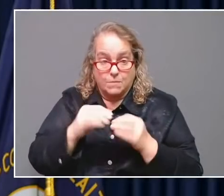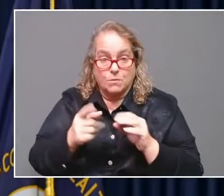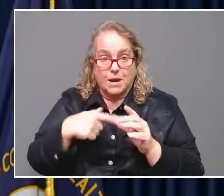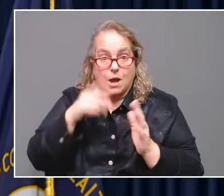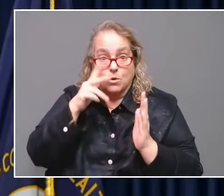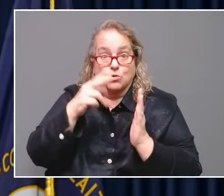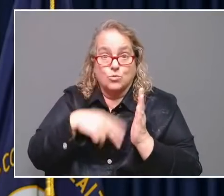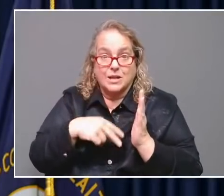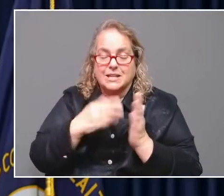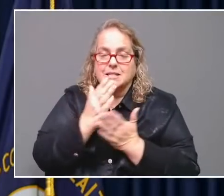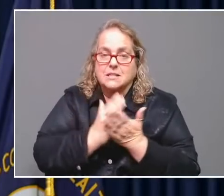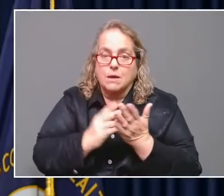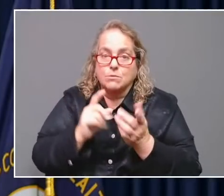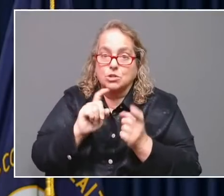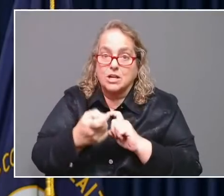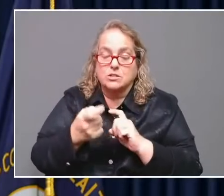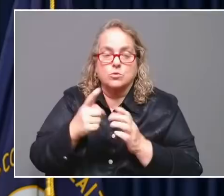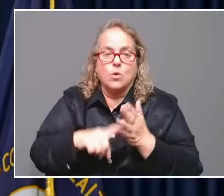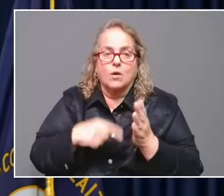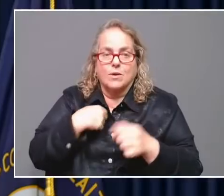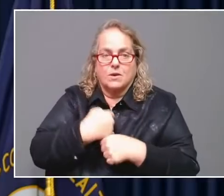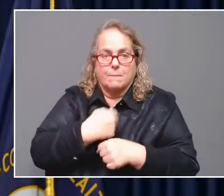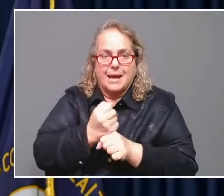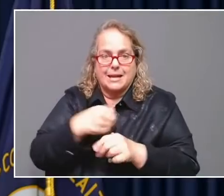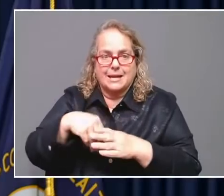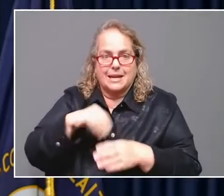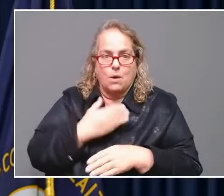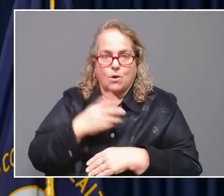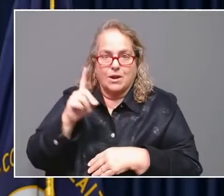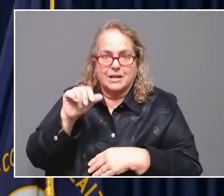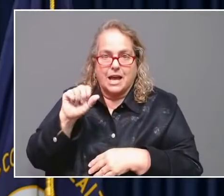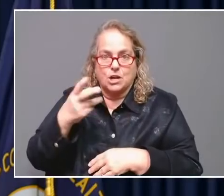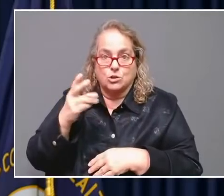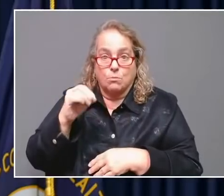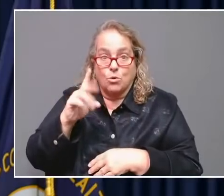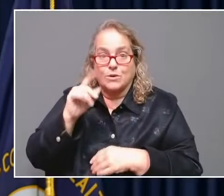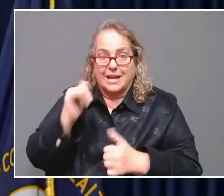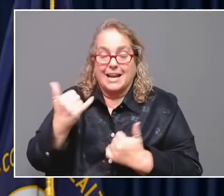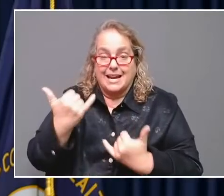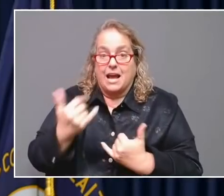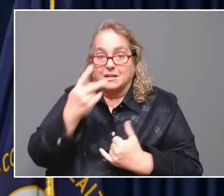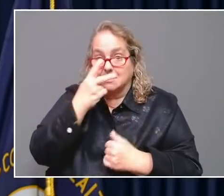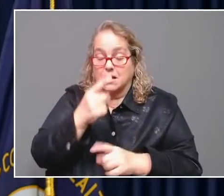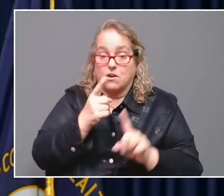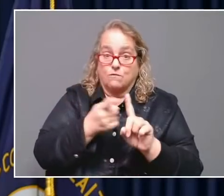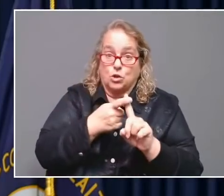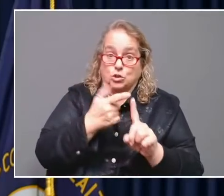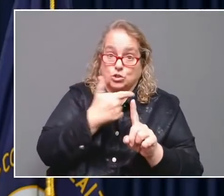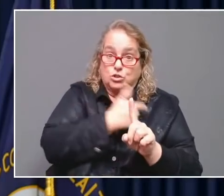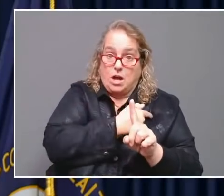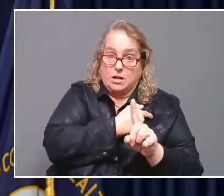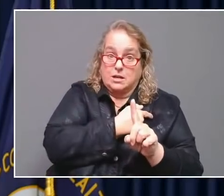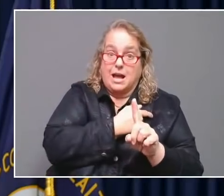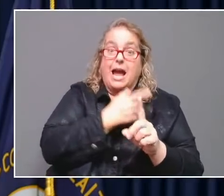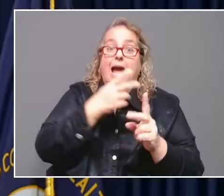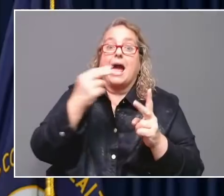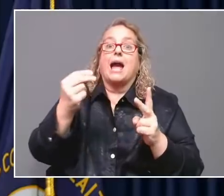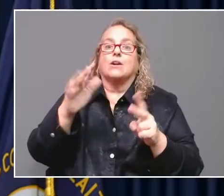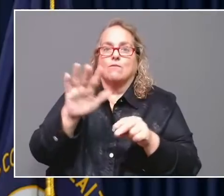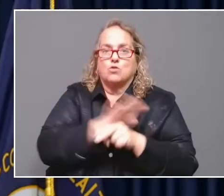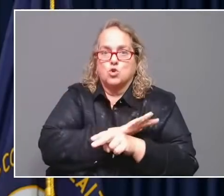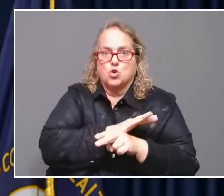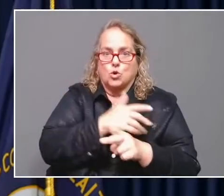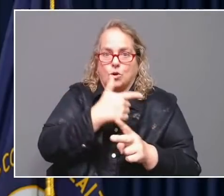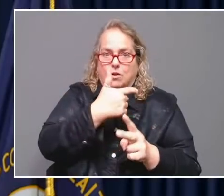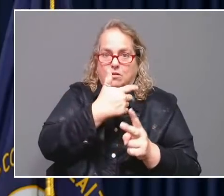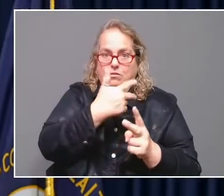changes we've made in our dashboard so that we can now not only see first shots, but fully vaccinated as well as boosters. But let's give the overall